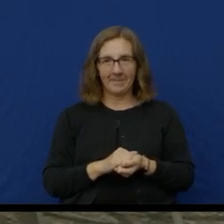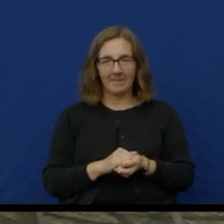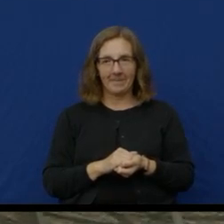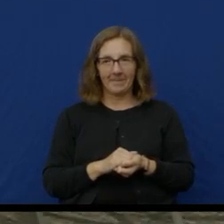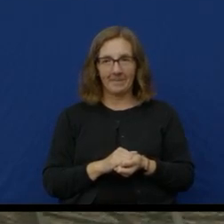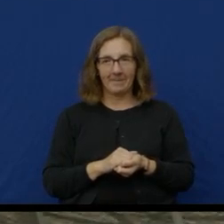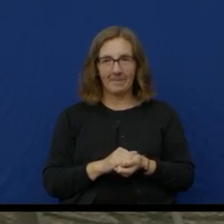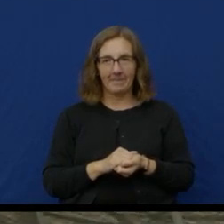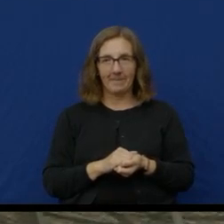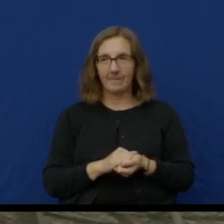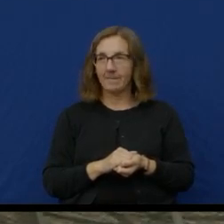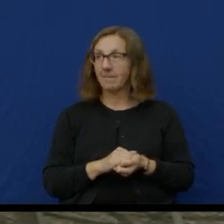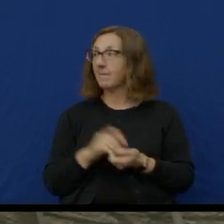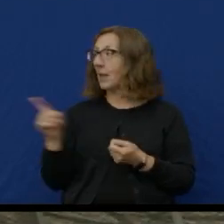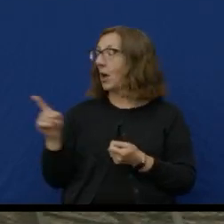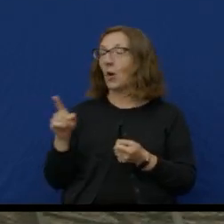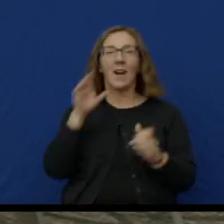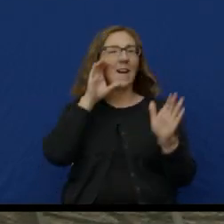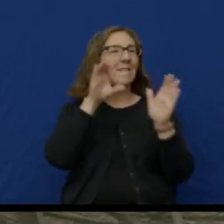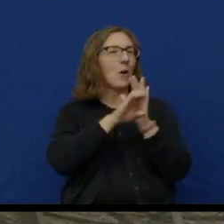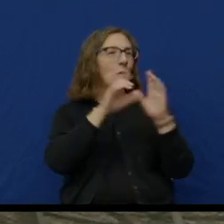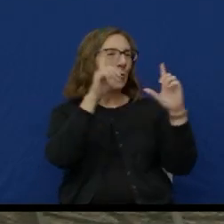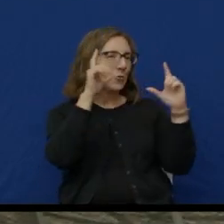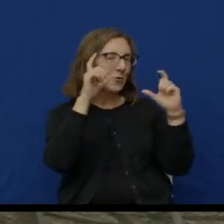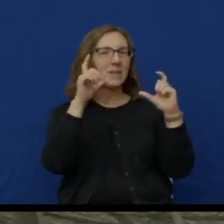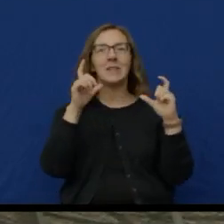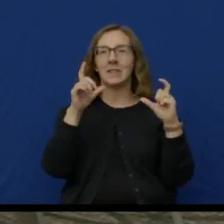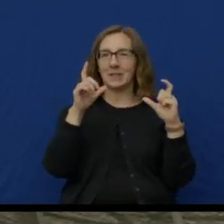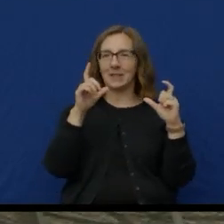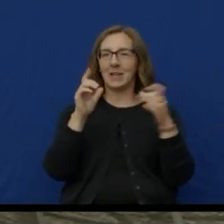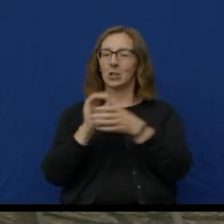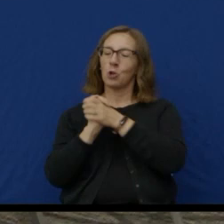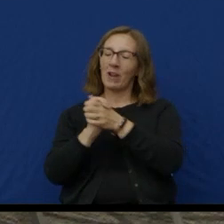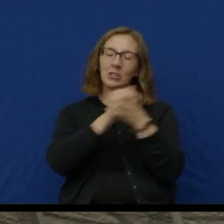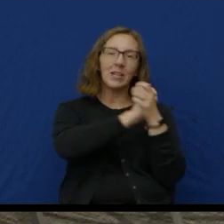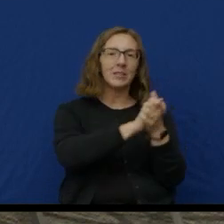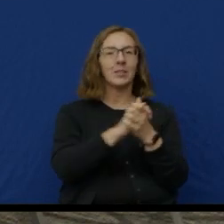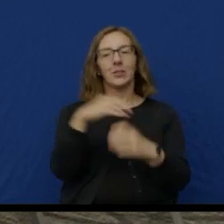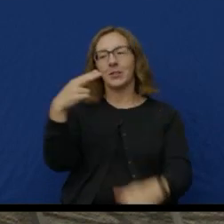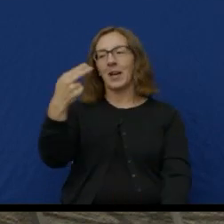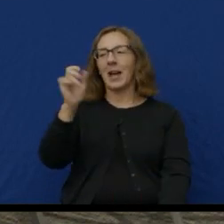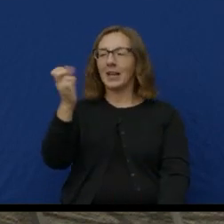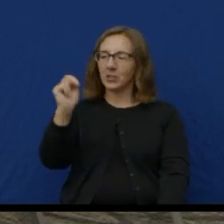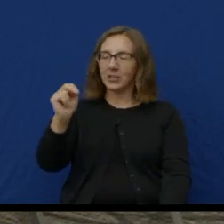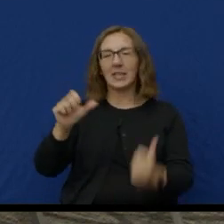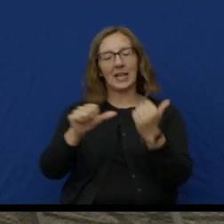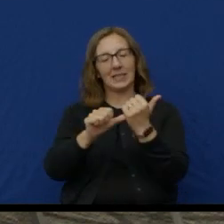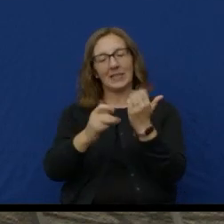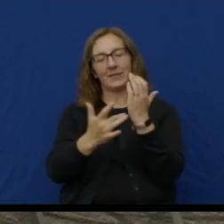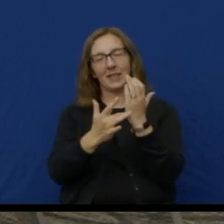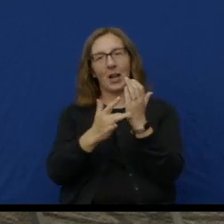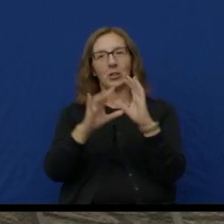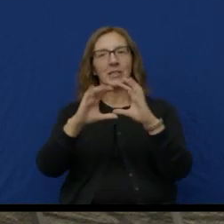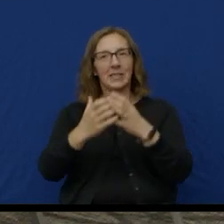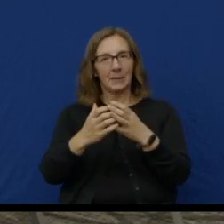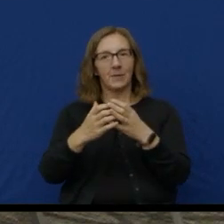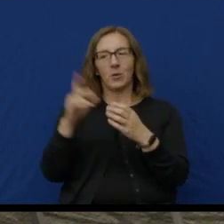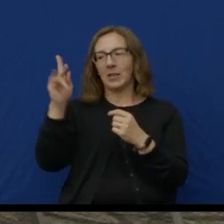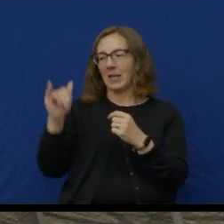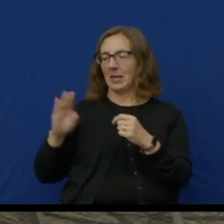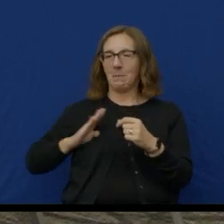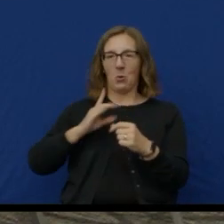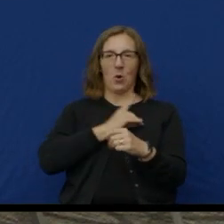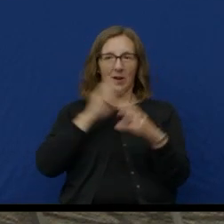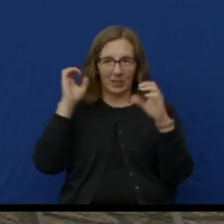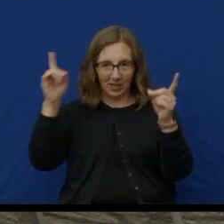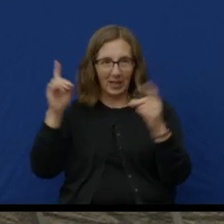You have photo ops. Congratulations again to the Henderson Assistive Technology Team. On behalf of the Kentucky Board of Education and the staff at the